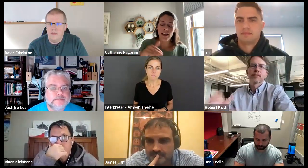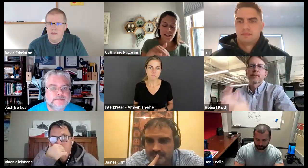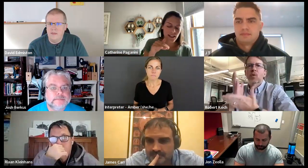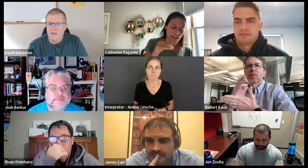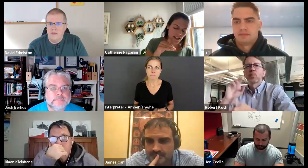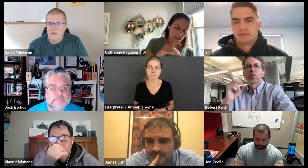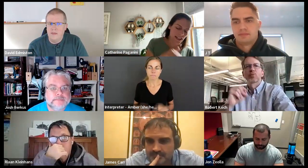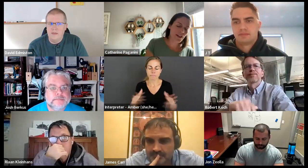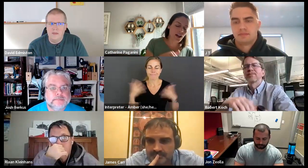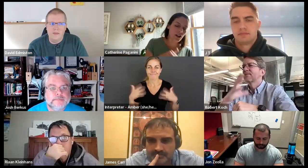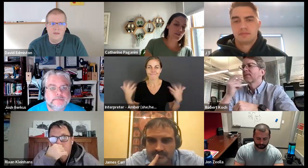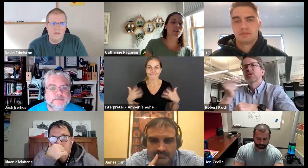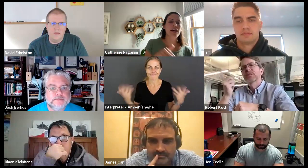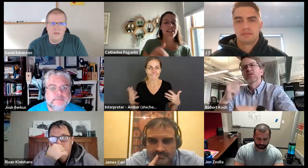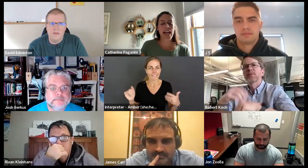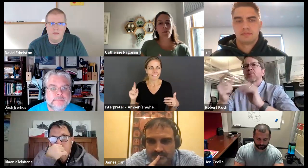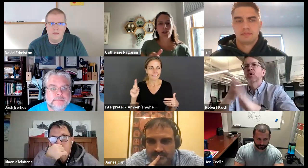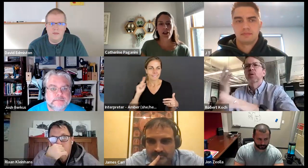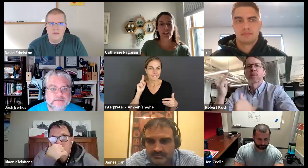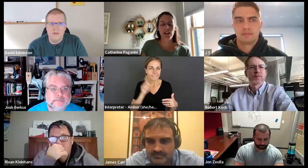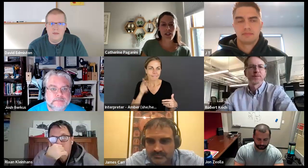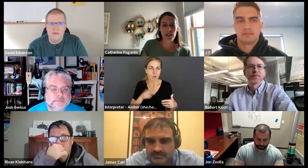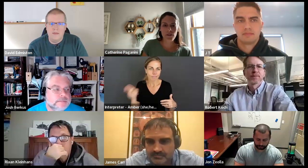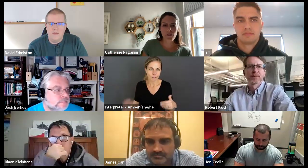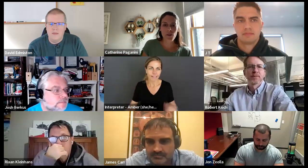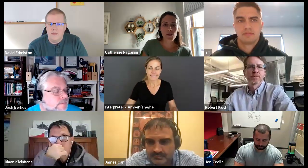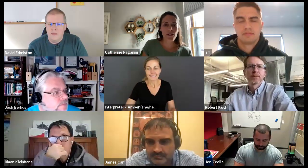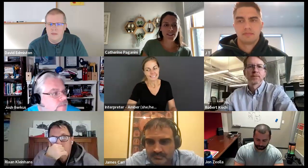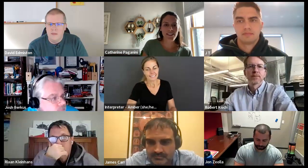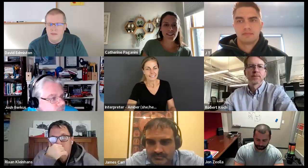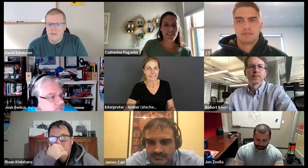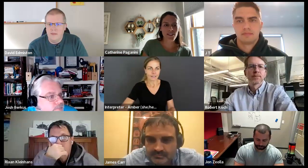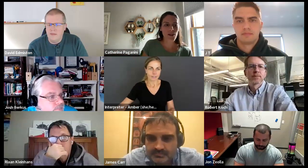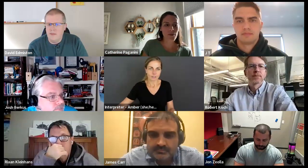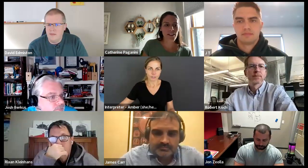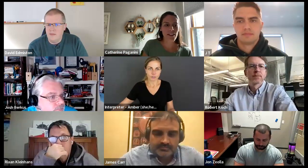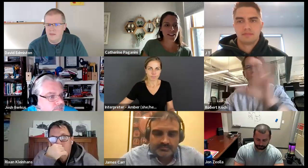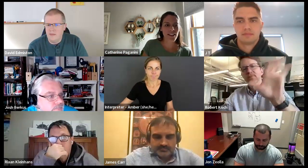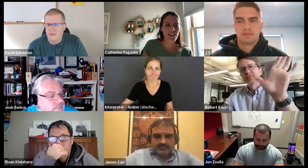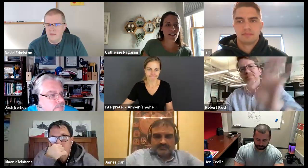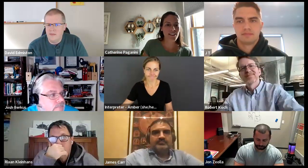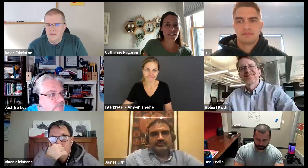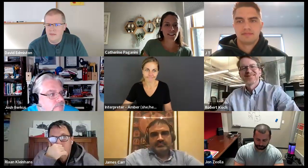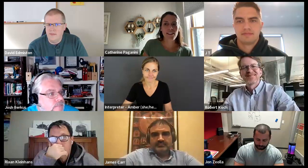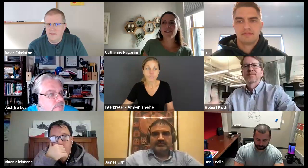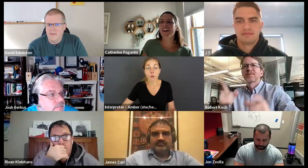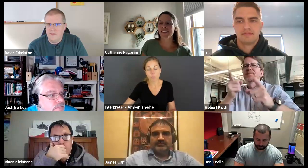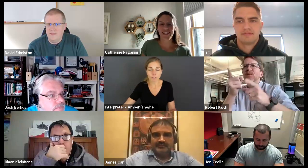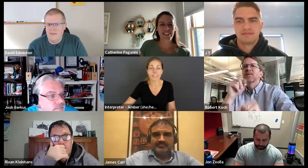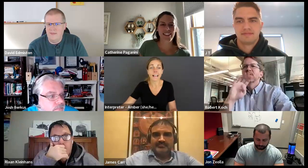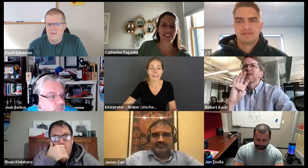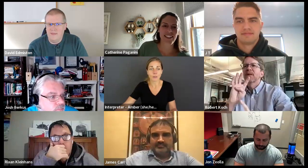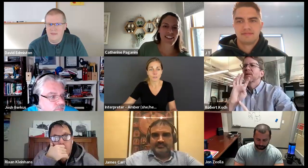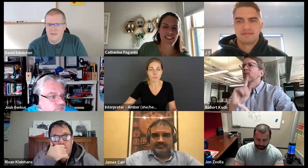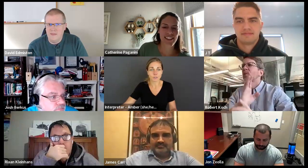like a deaf and hard of hearing in tech, but not in cloud native. Oops. I got to run too. Huh? Robert,